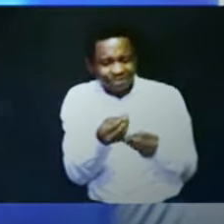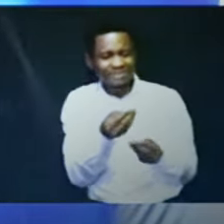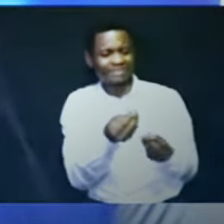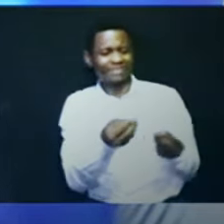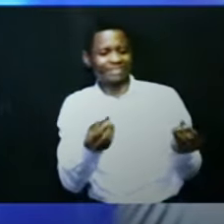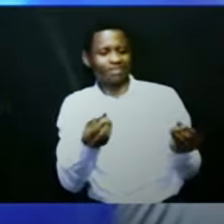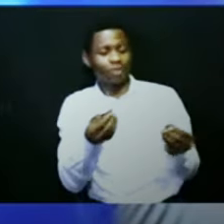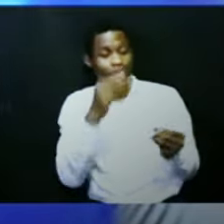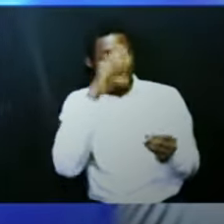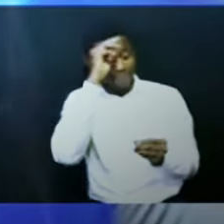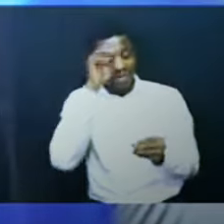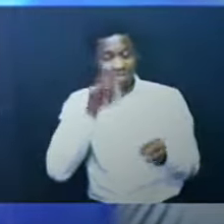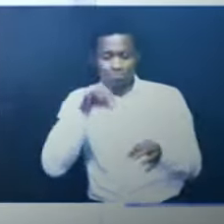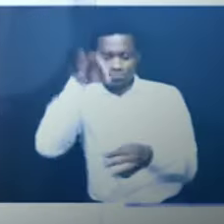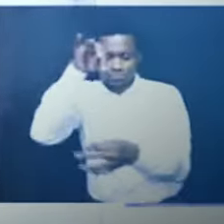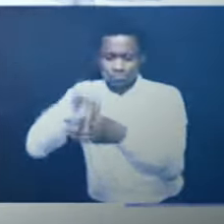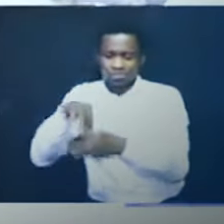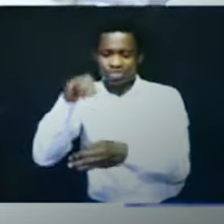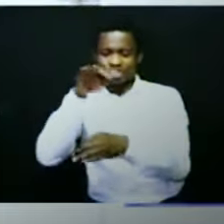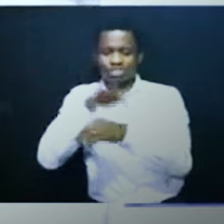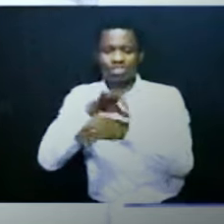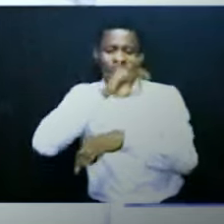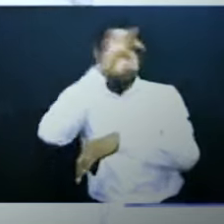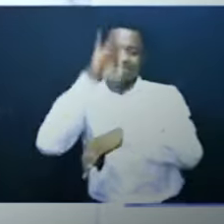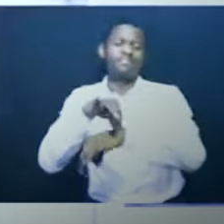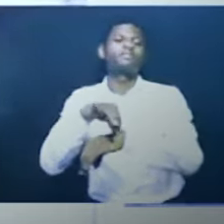and planted in his field.